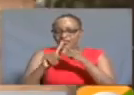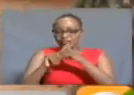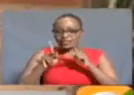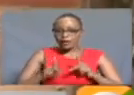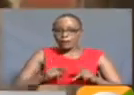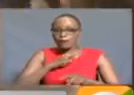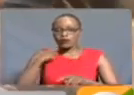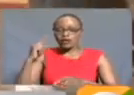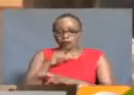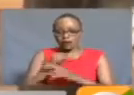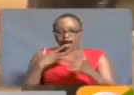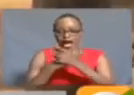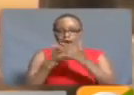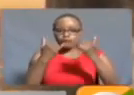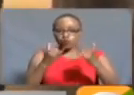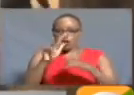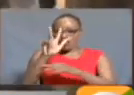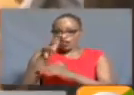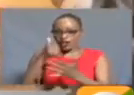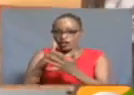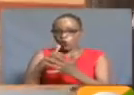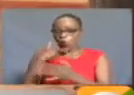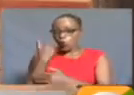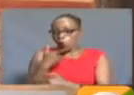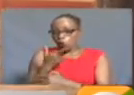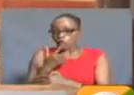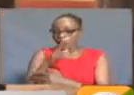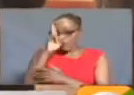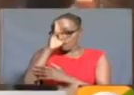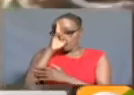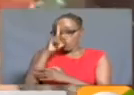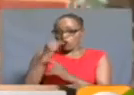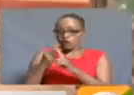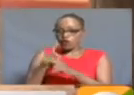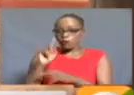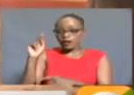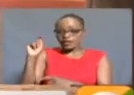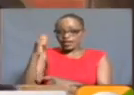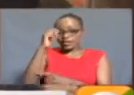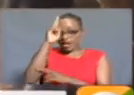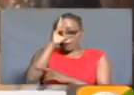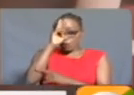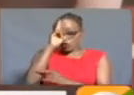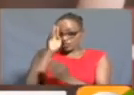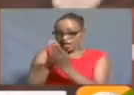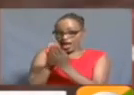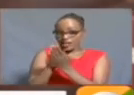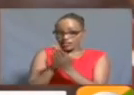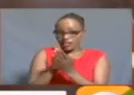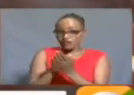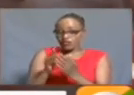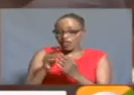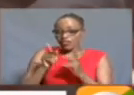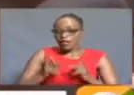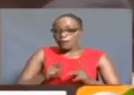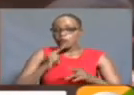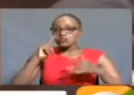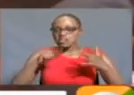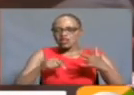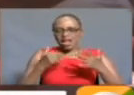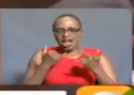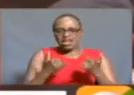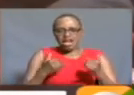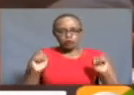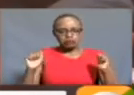people have been killed so far. Three among them are said to be officers drawn from the Kenya Police Reserves. For that, the residents say they are no